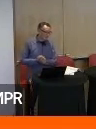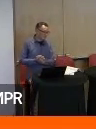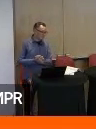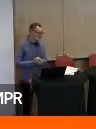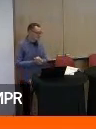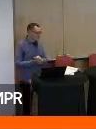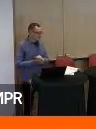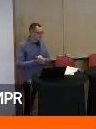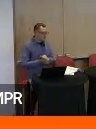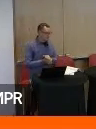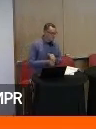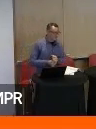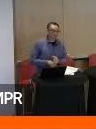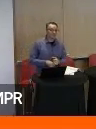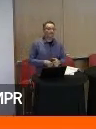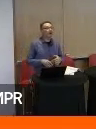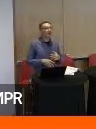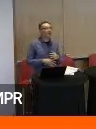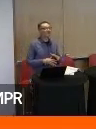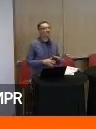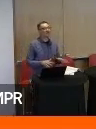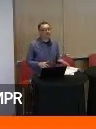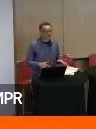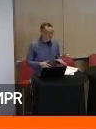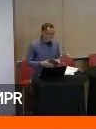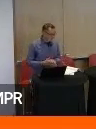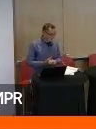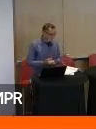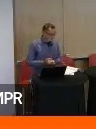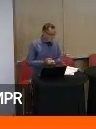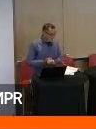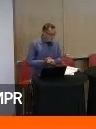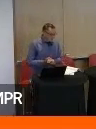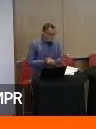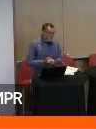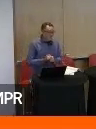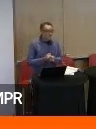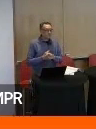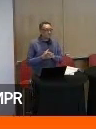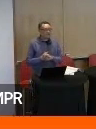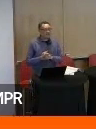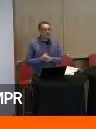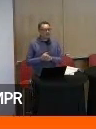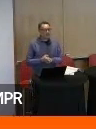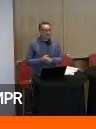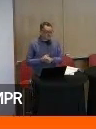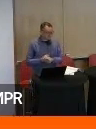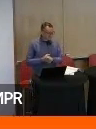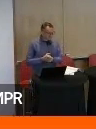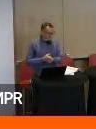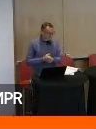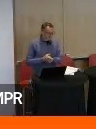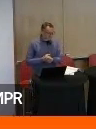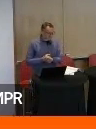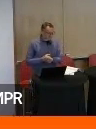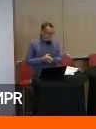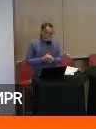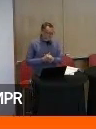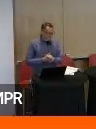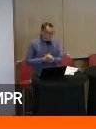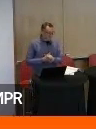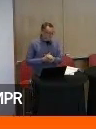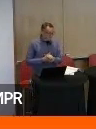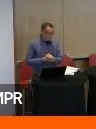on how to use TMAP, printing instructions can all be found there. If you don't have a way to emboss